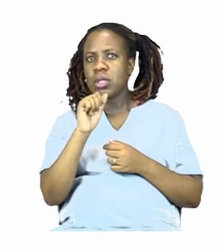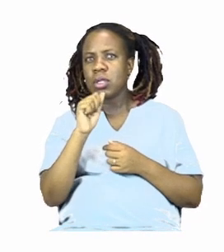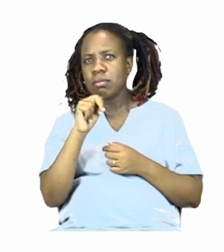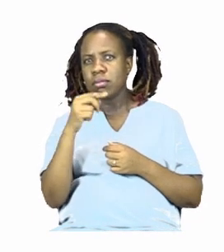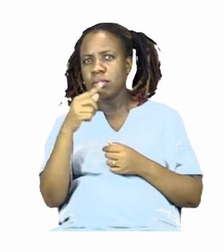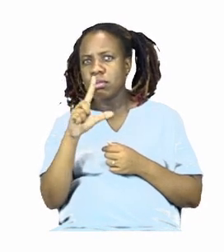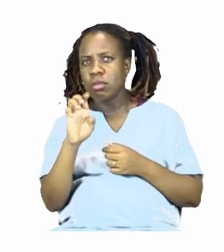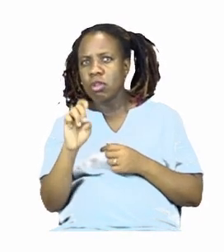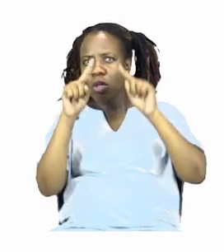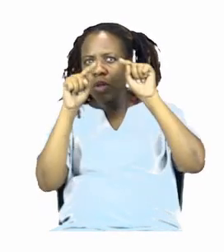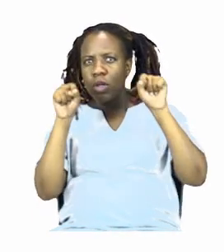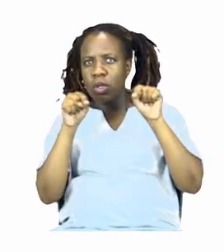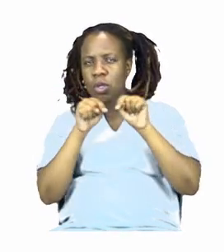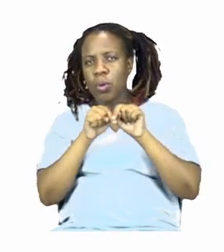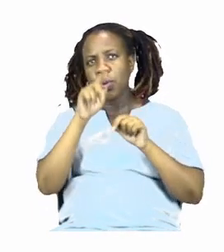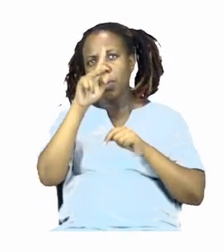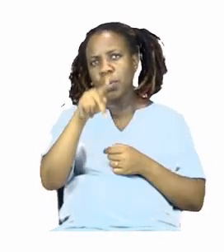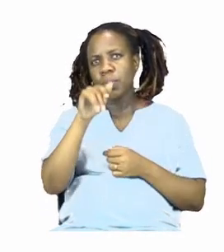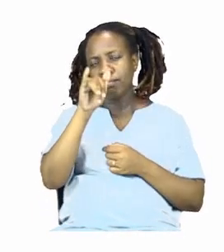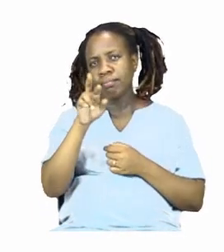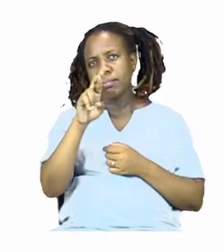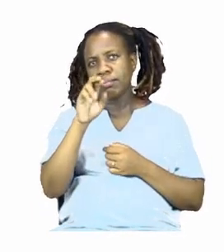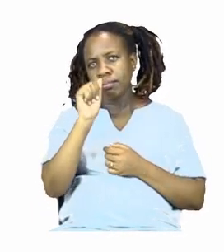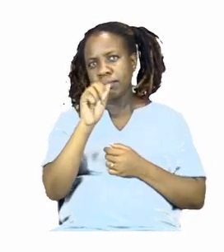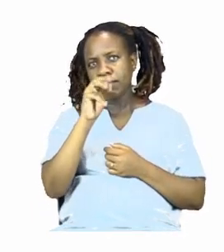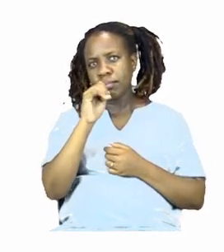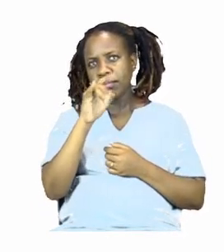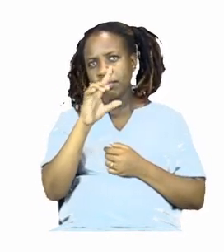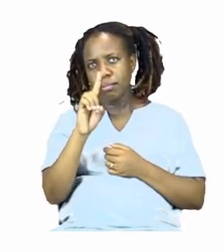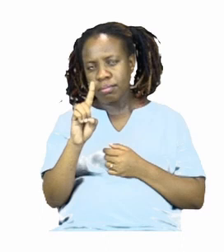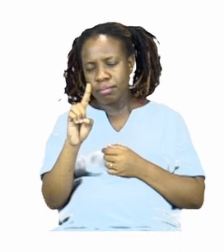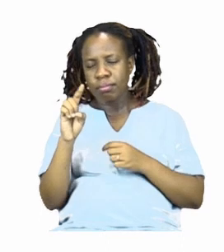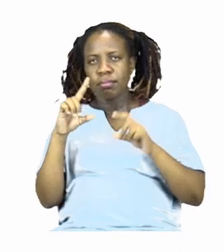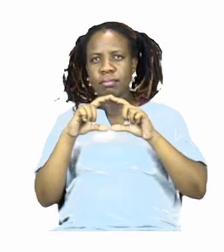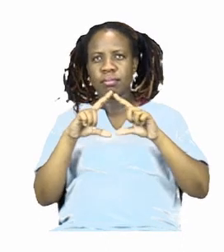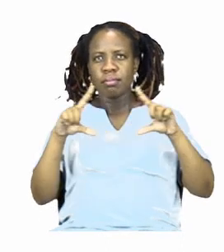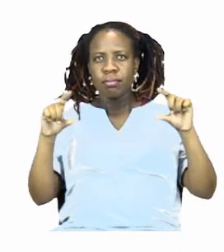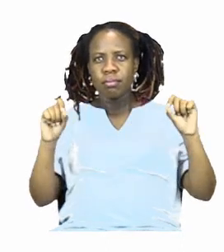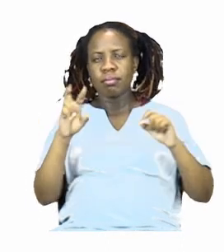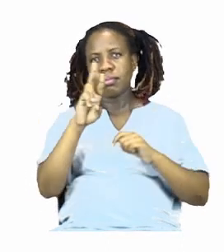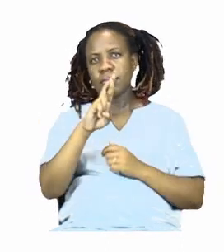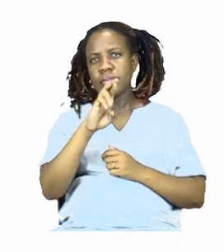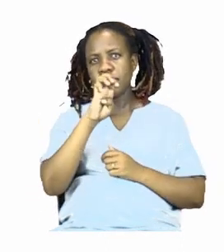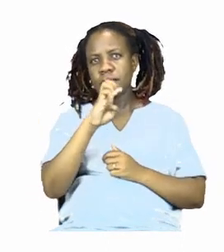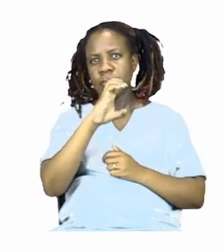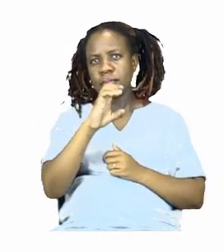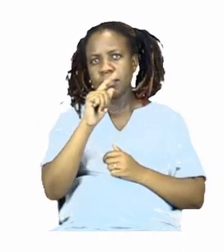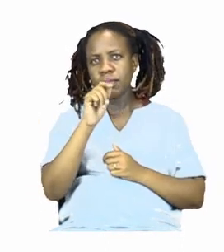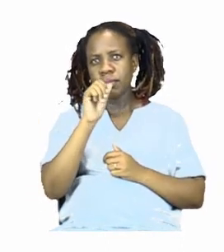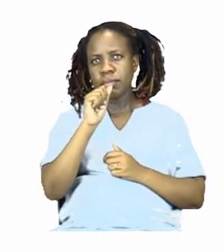a rectangle, a circle, a cylinder, a square, a sphere,